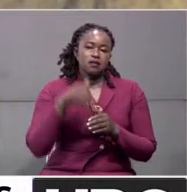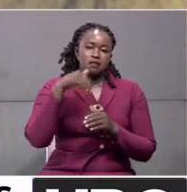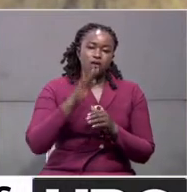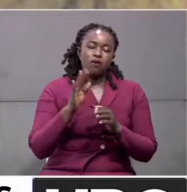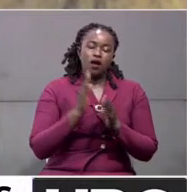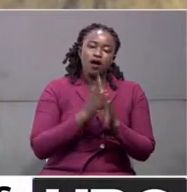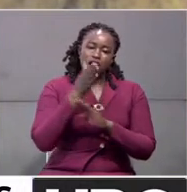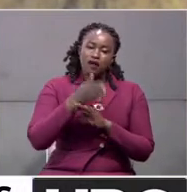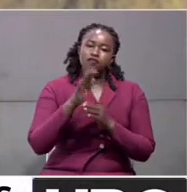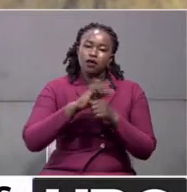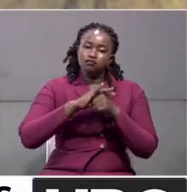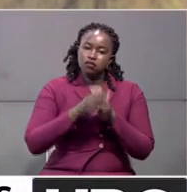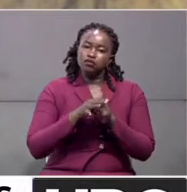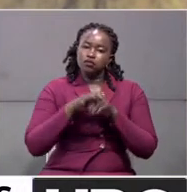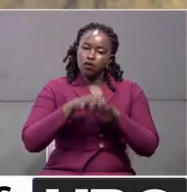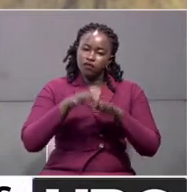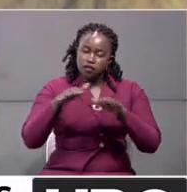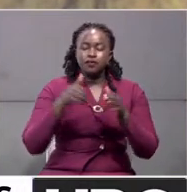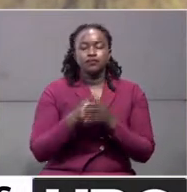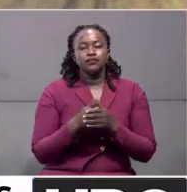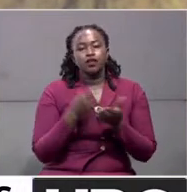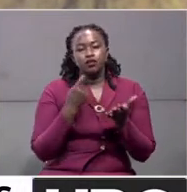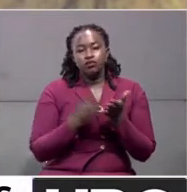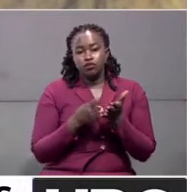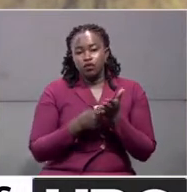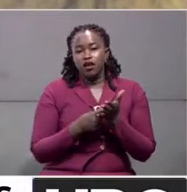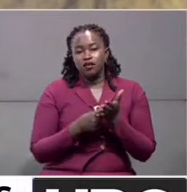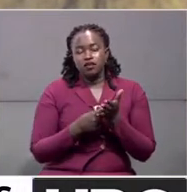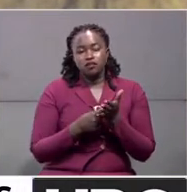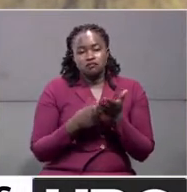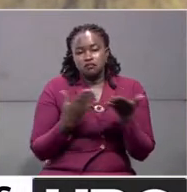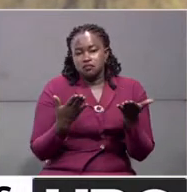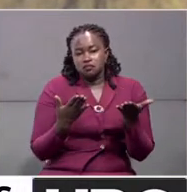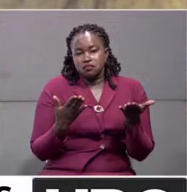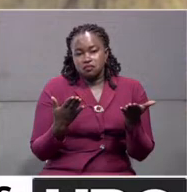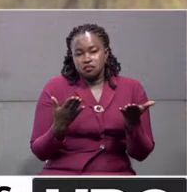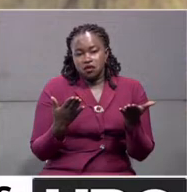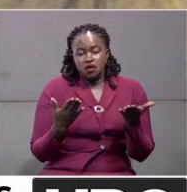after COVID-19, but the Ugandan rate was not touched. Now,